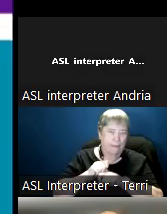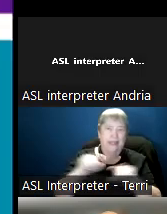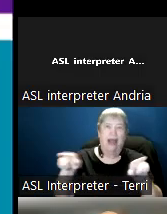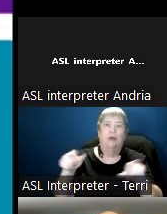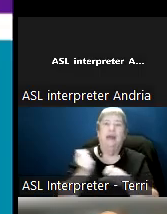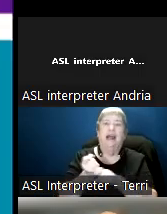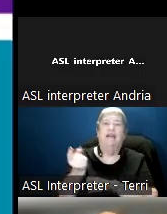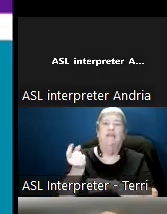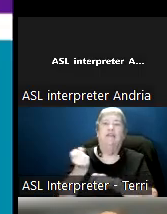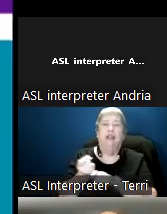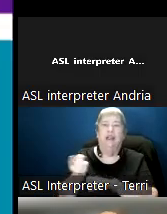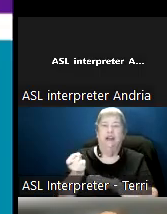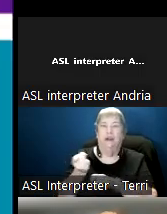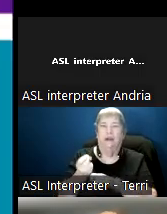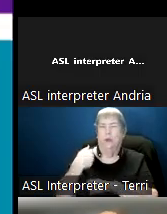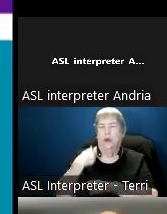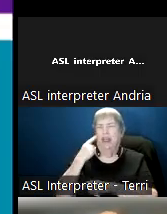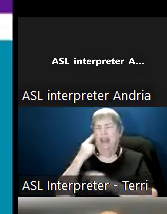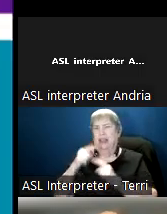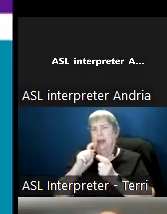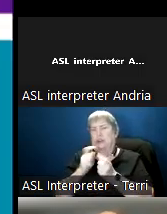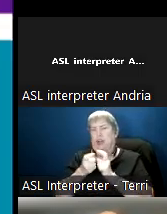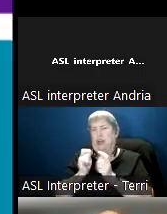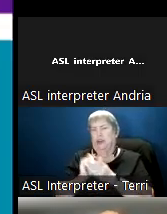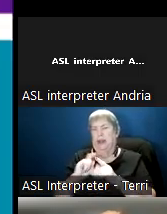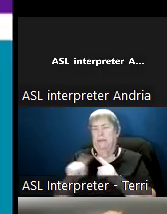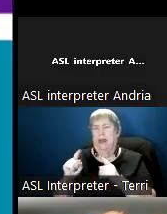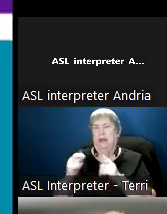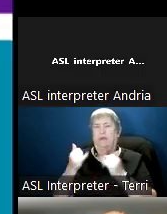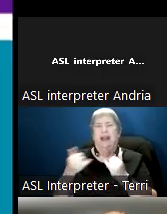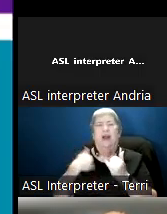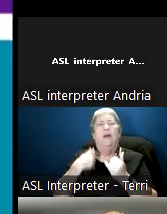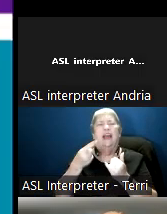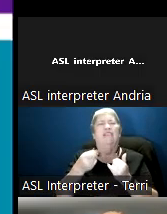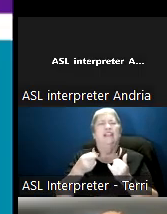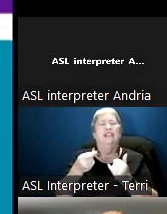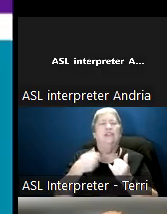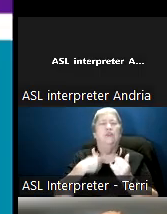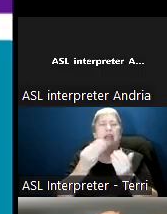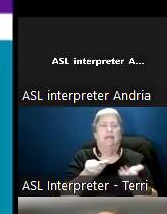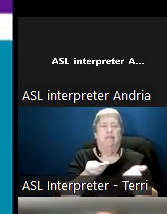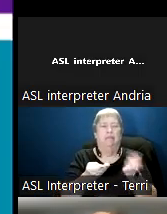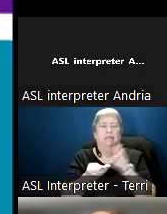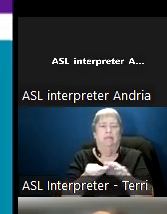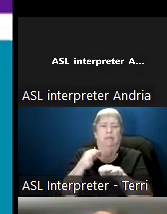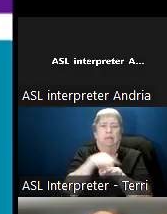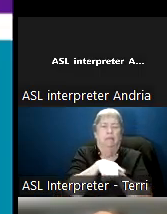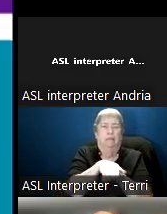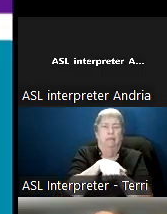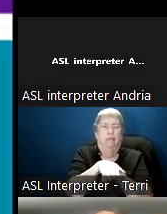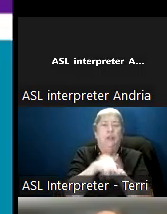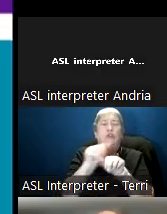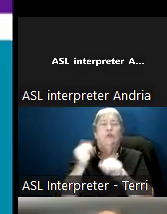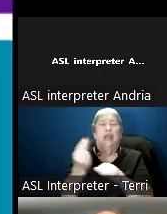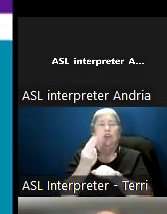bit, but for right now, you can get this, a copy of this. It's a trifold that you can use to track things in your jurisdiction